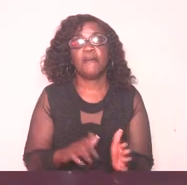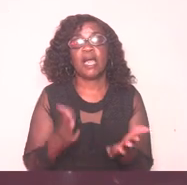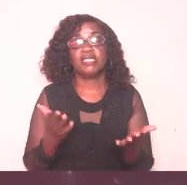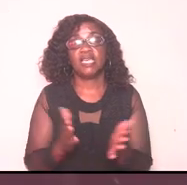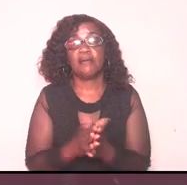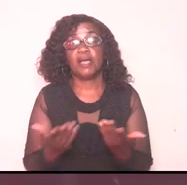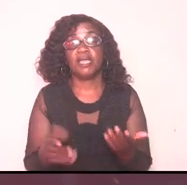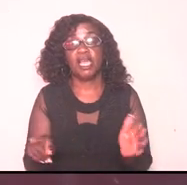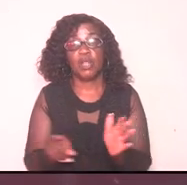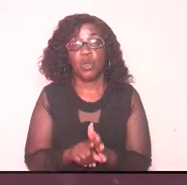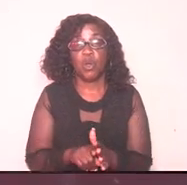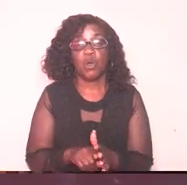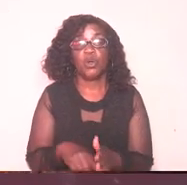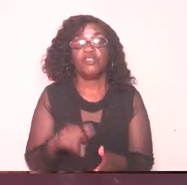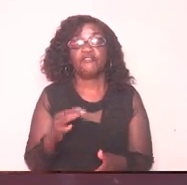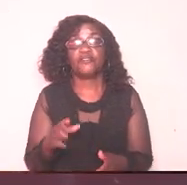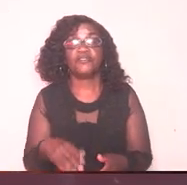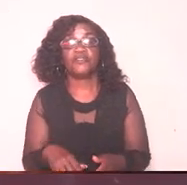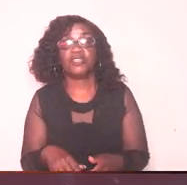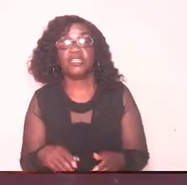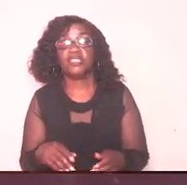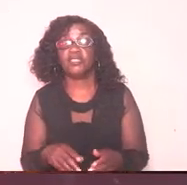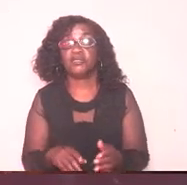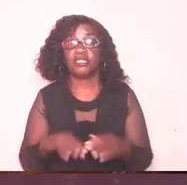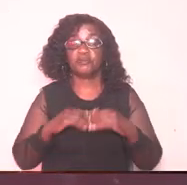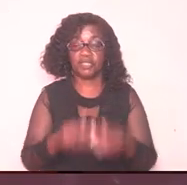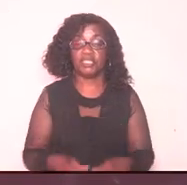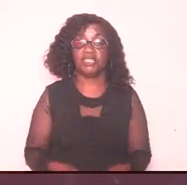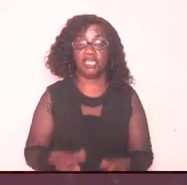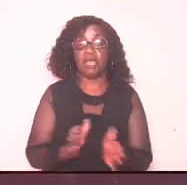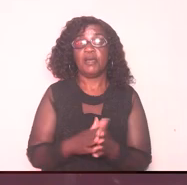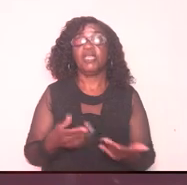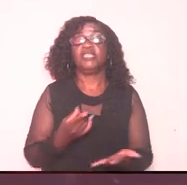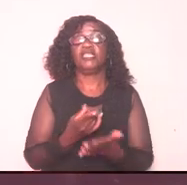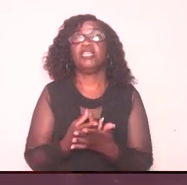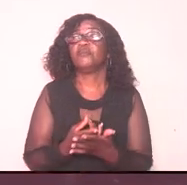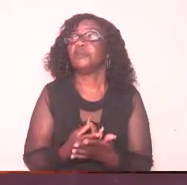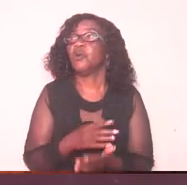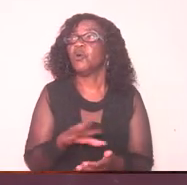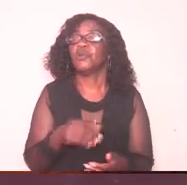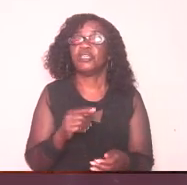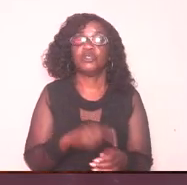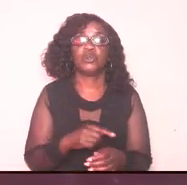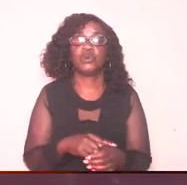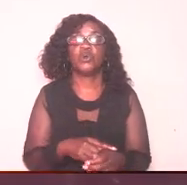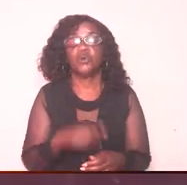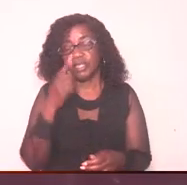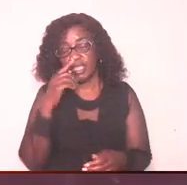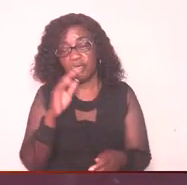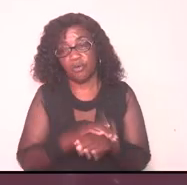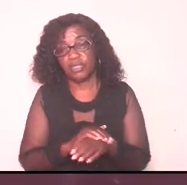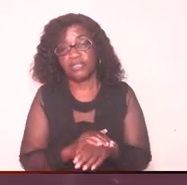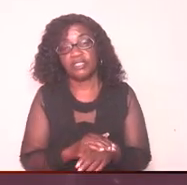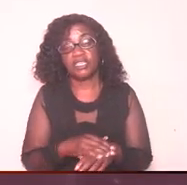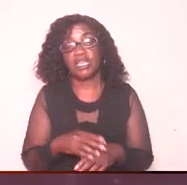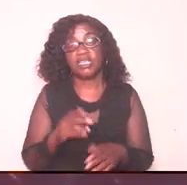when they get pregnant, when they get an STI, they can't go anywhere. And all those vuzu parties, when the police get there, all they do is just arrest everyone without making